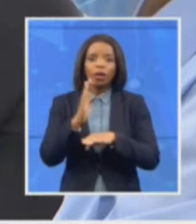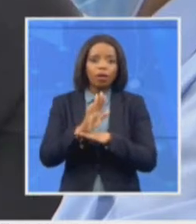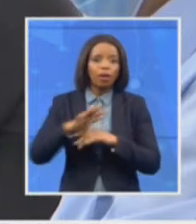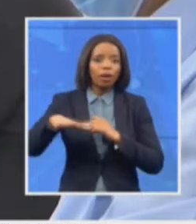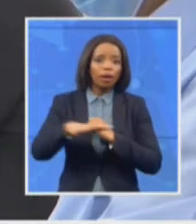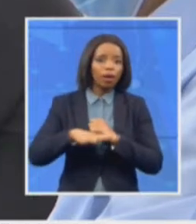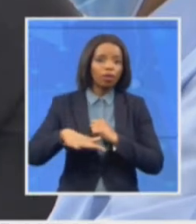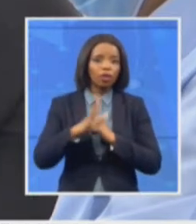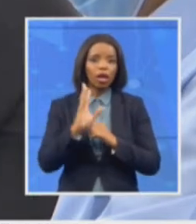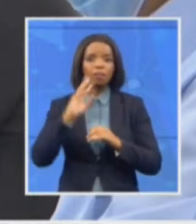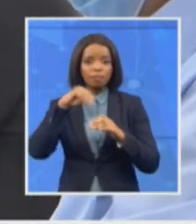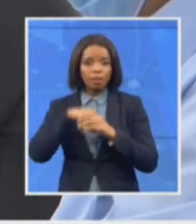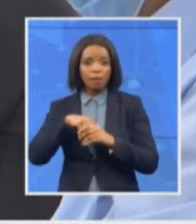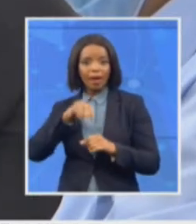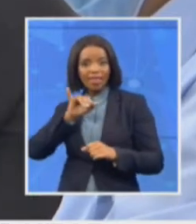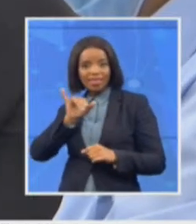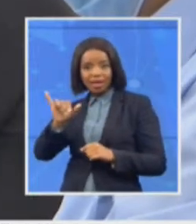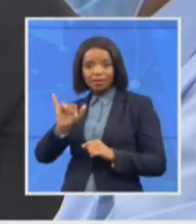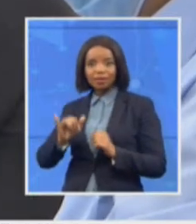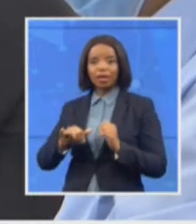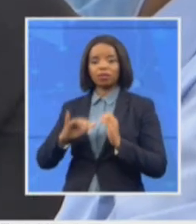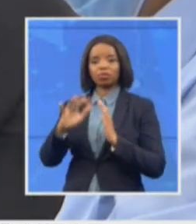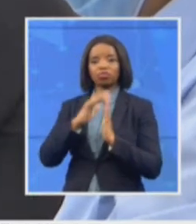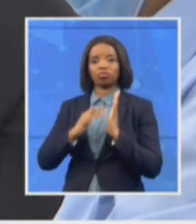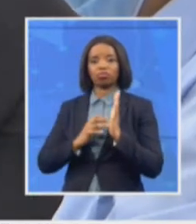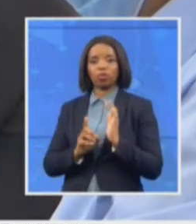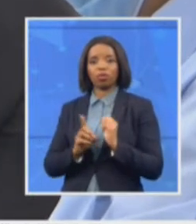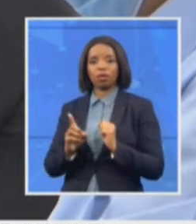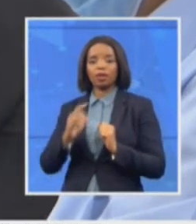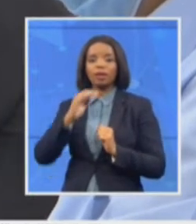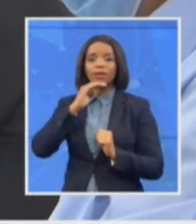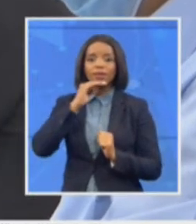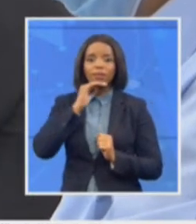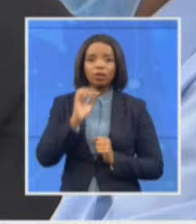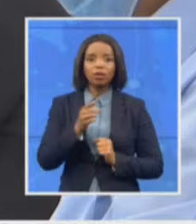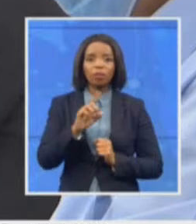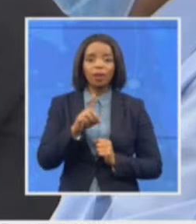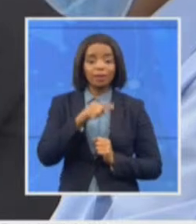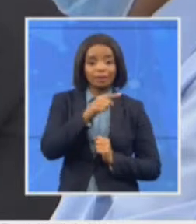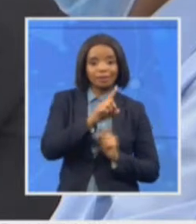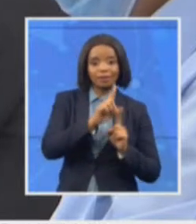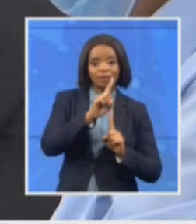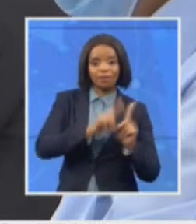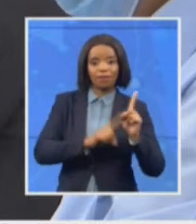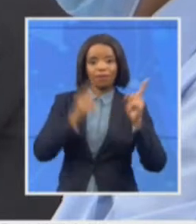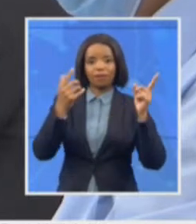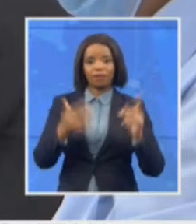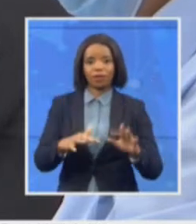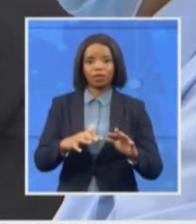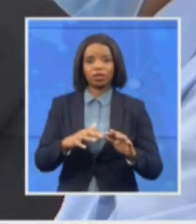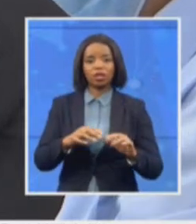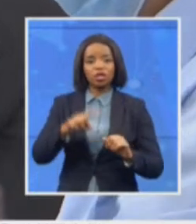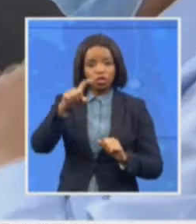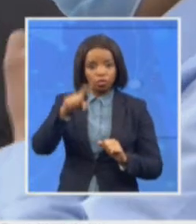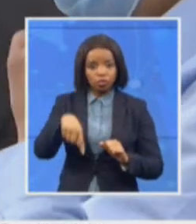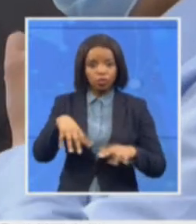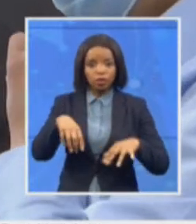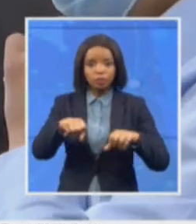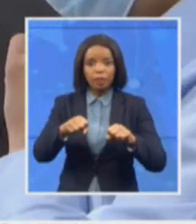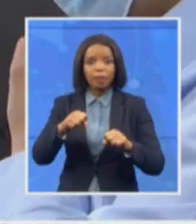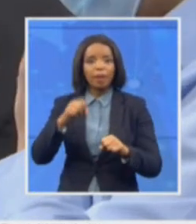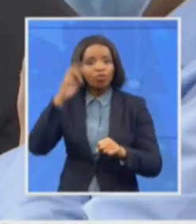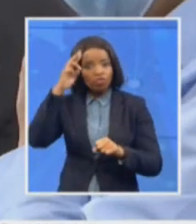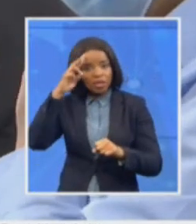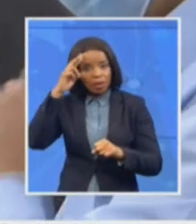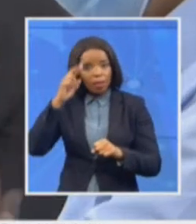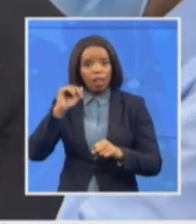and or grossly neglected to take reasonable steps from 14 September 2021 to 26 October to ensure that